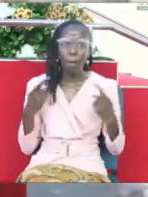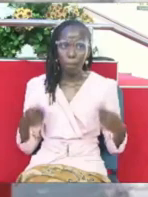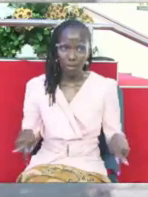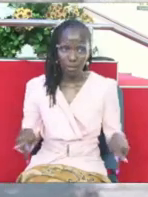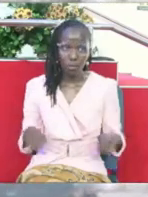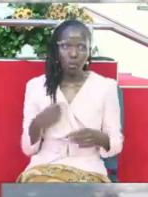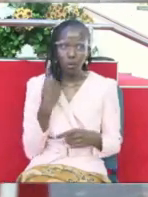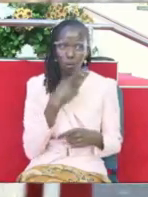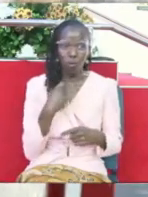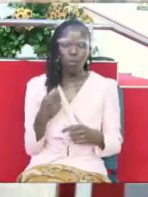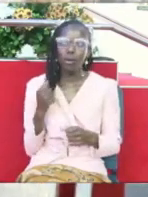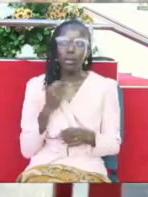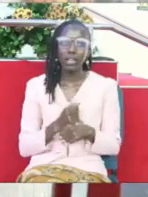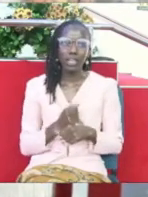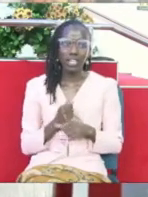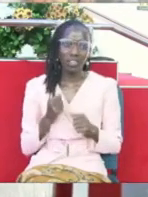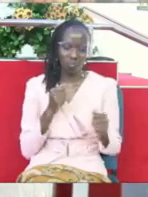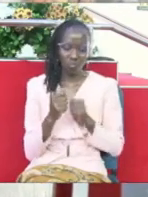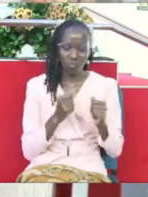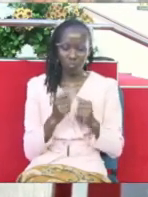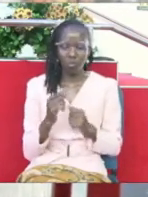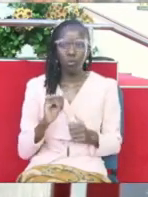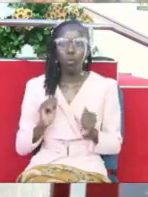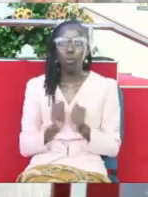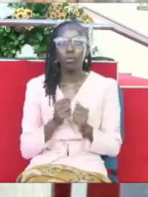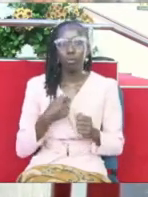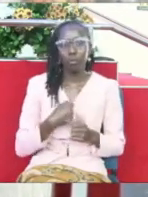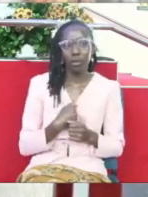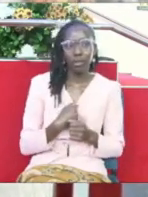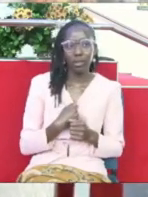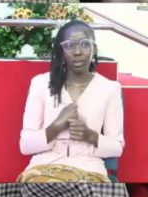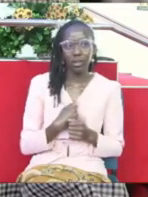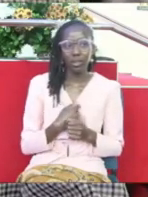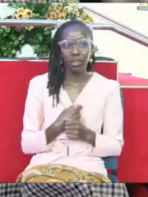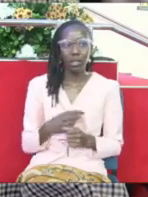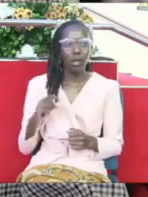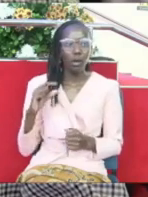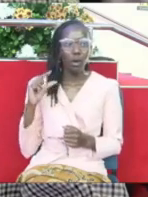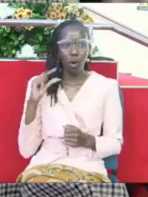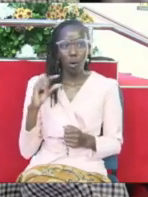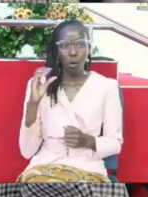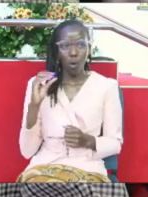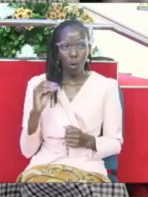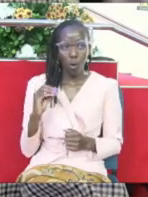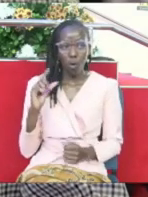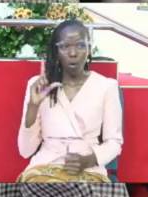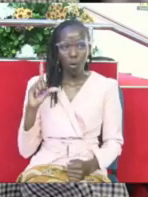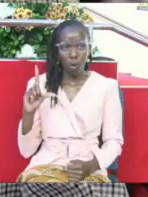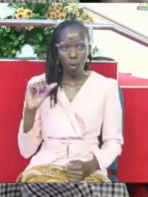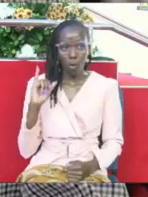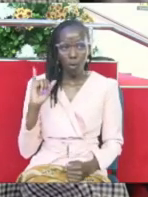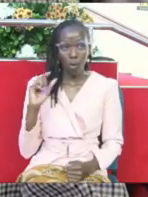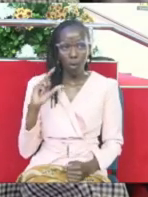Israelite army scampers for safety. Na wale wanajeshi wa Israeli wakatoroka. The men who were supposed to be protecting the nation